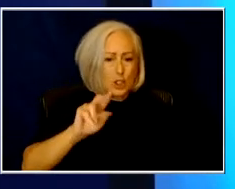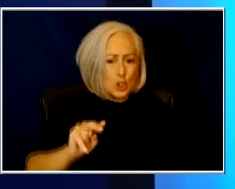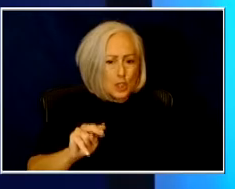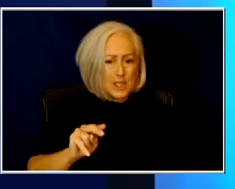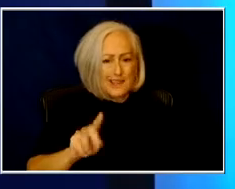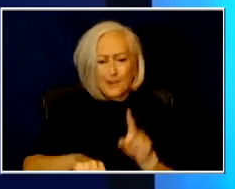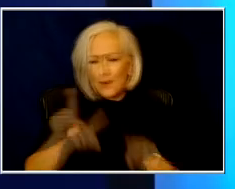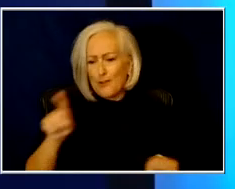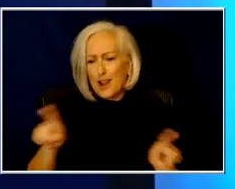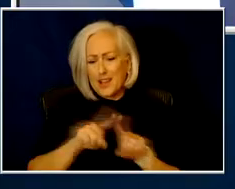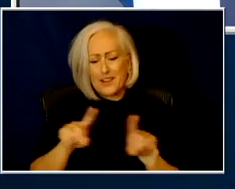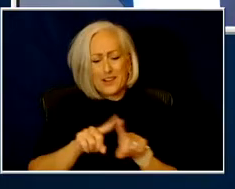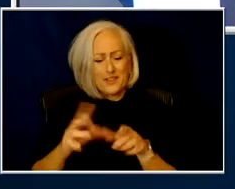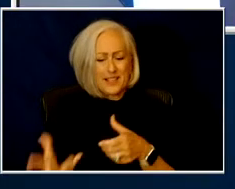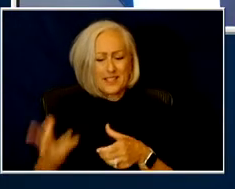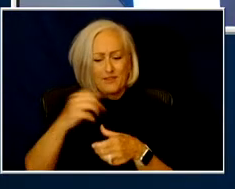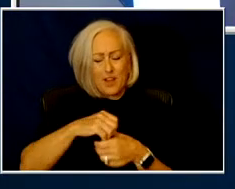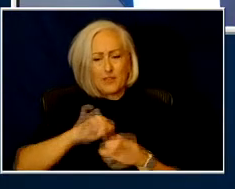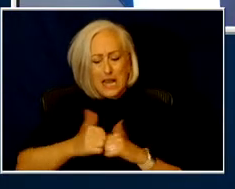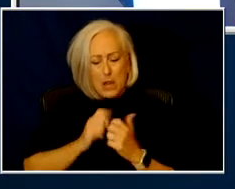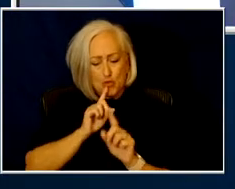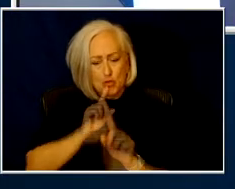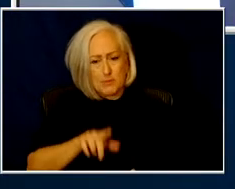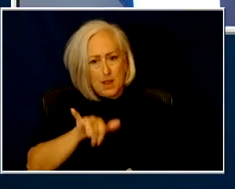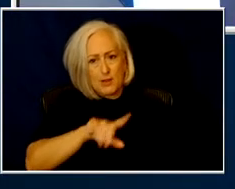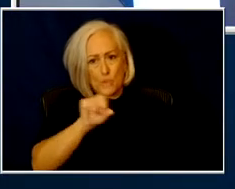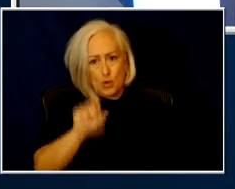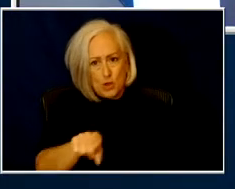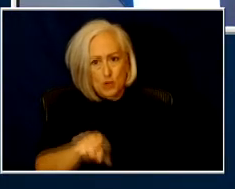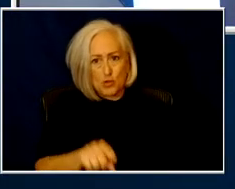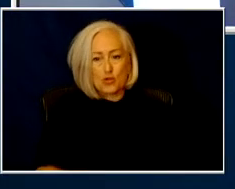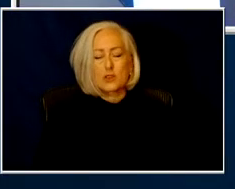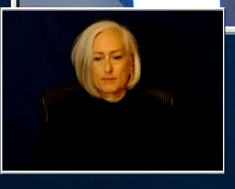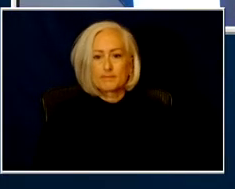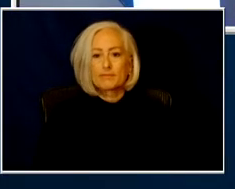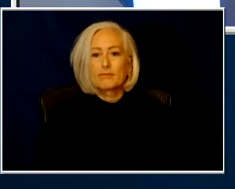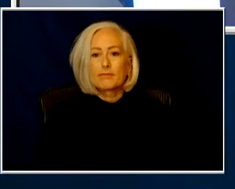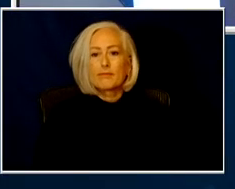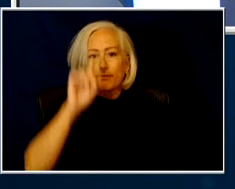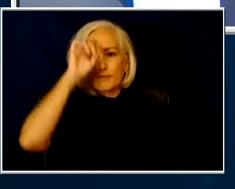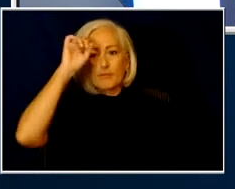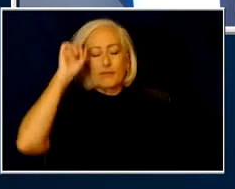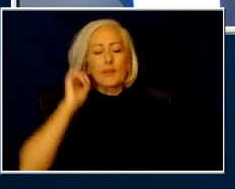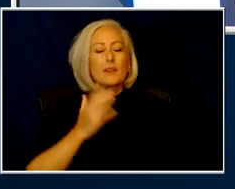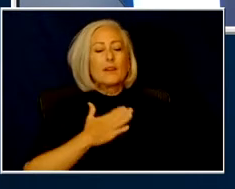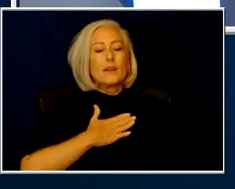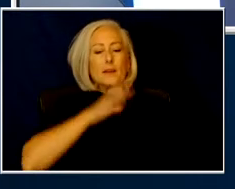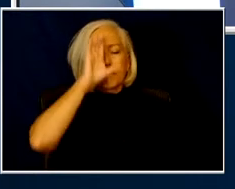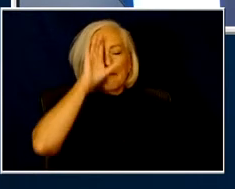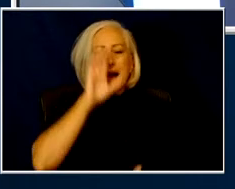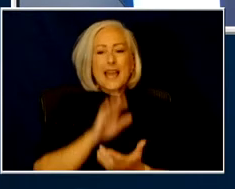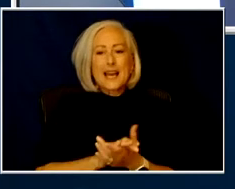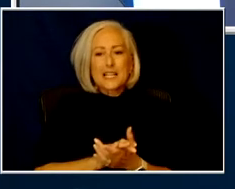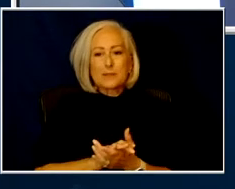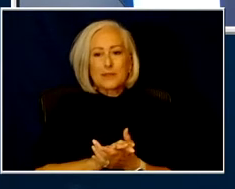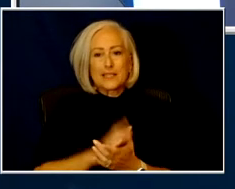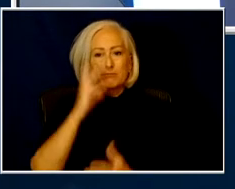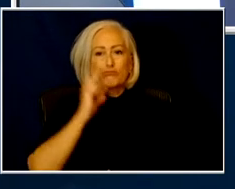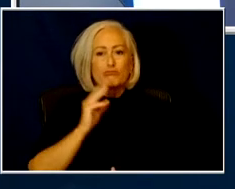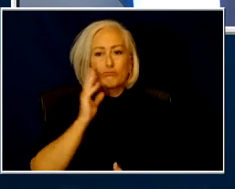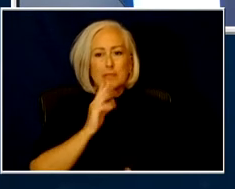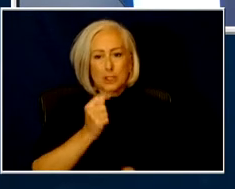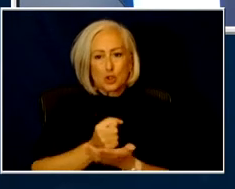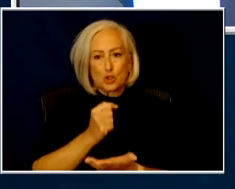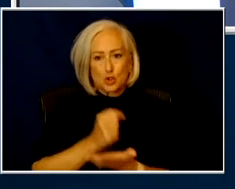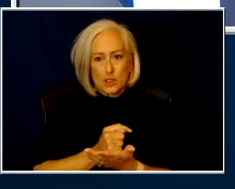there just as Dr Poland said so similar type of questions Sarah's asking my husband is currently going through treatment taking steroids